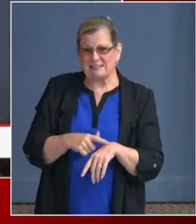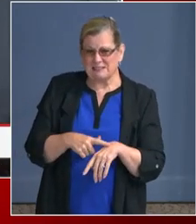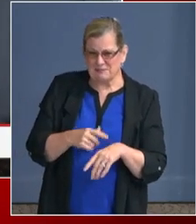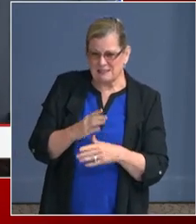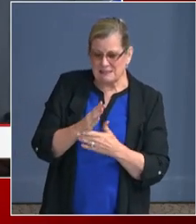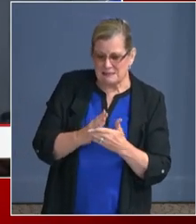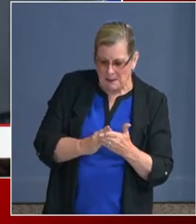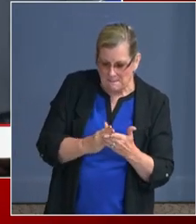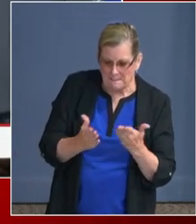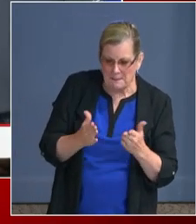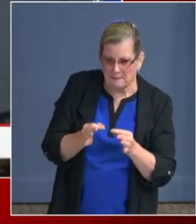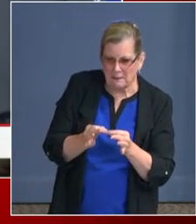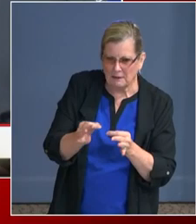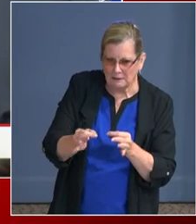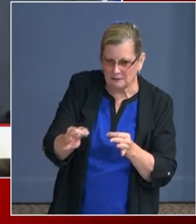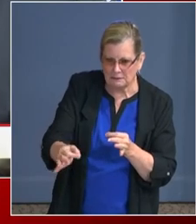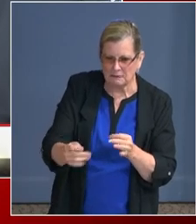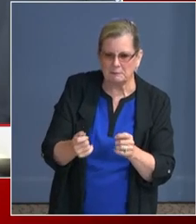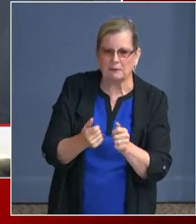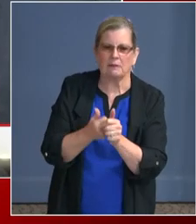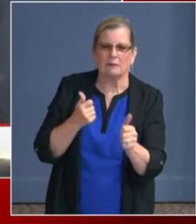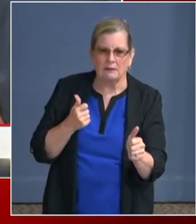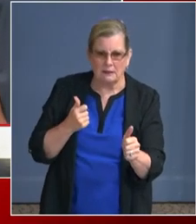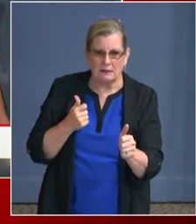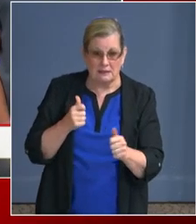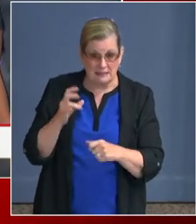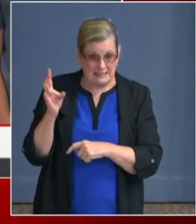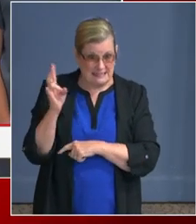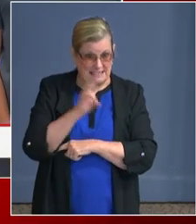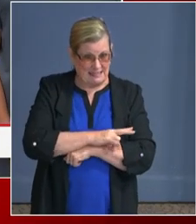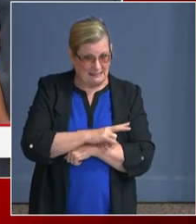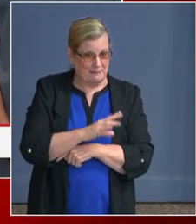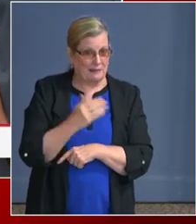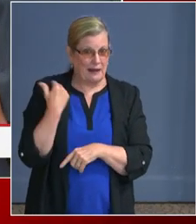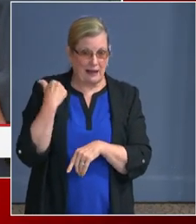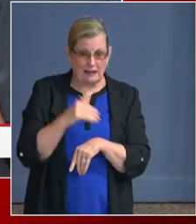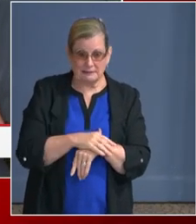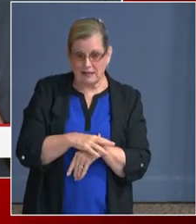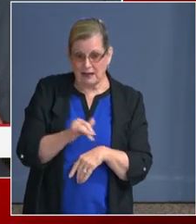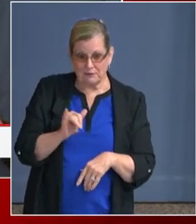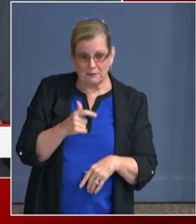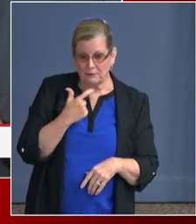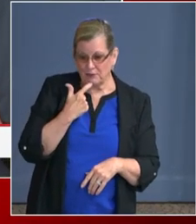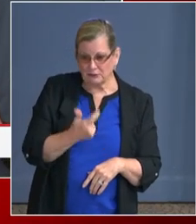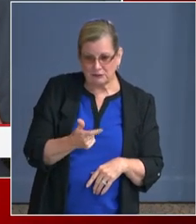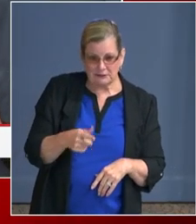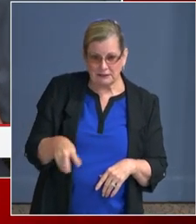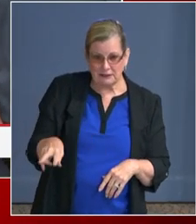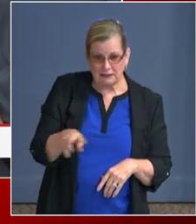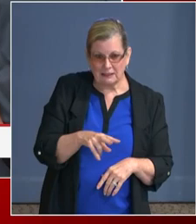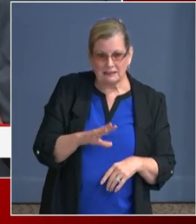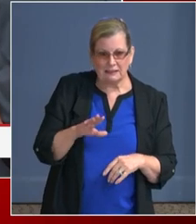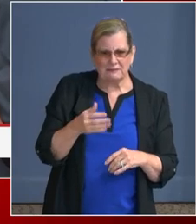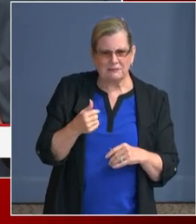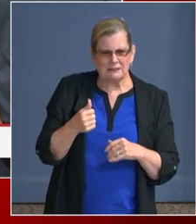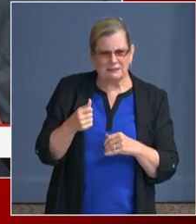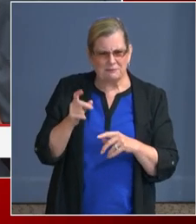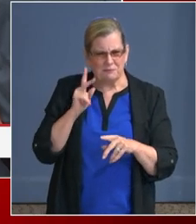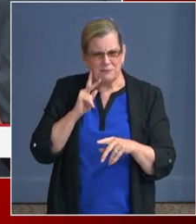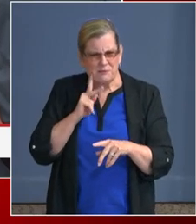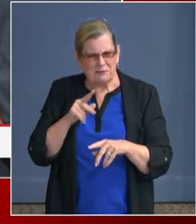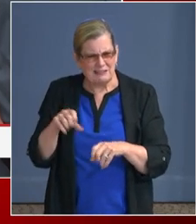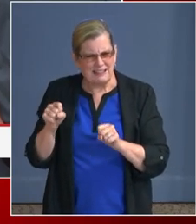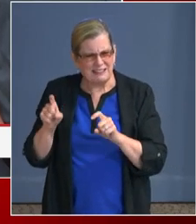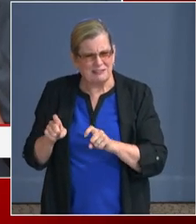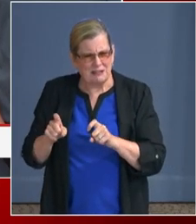that backlog. So you're saying 7 days now, because last night when I was up at Sherman Avenue, I talked to people that were getting tested. They were being